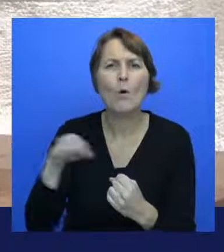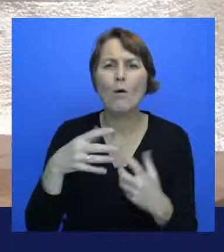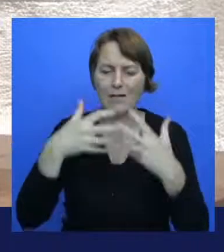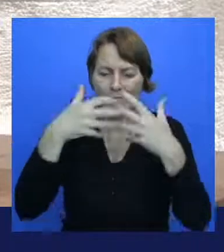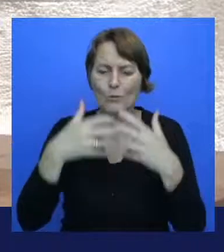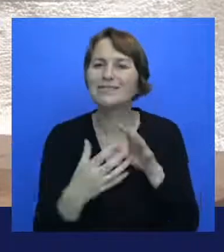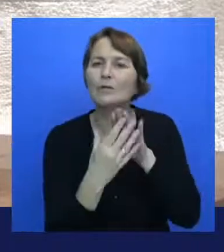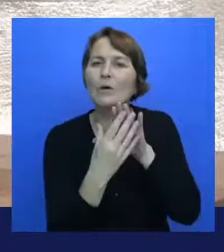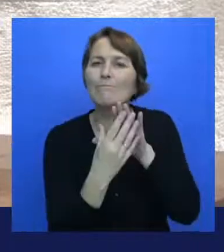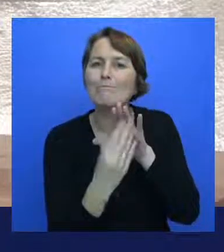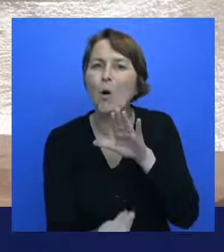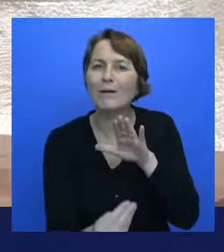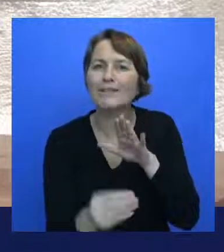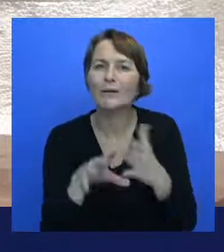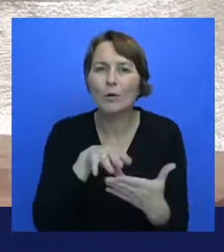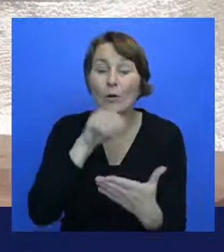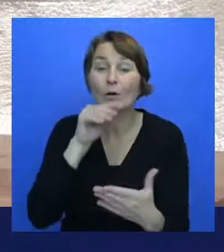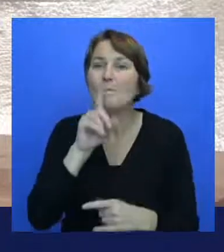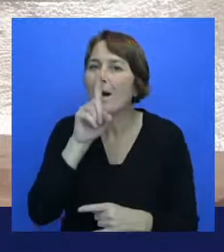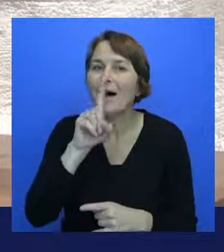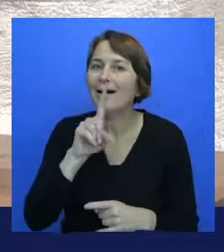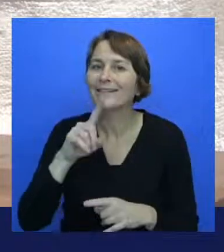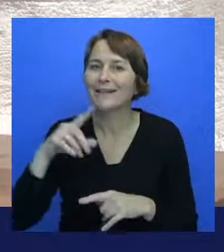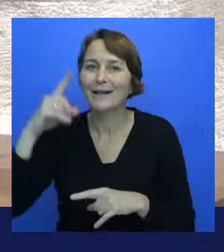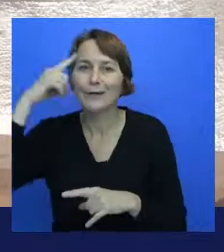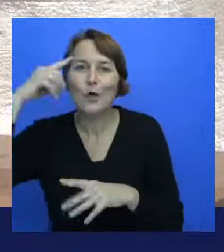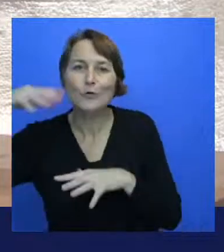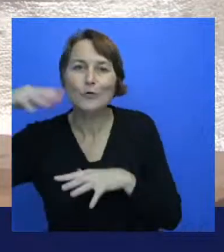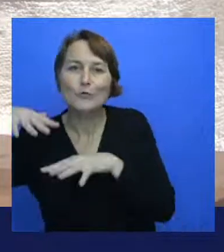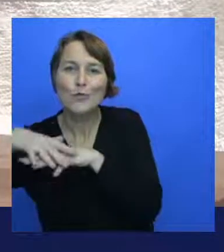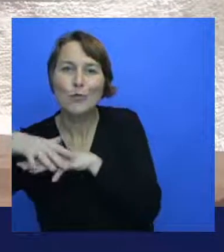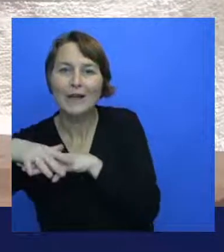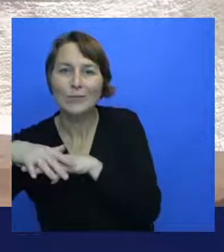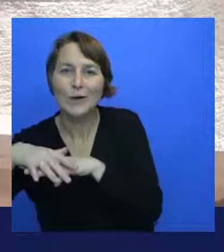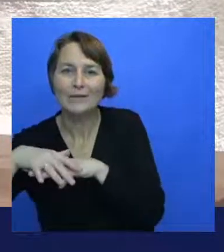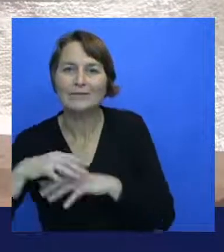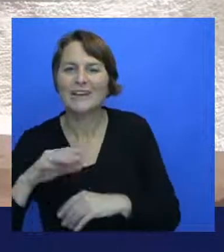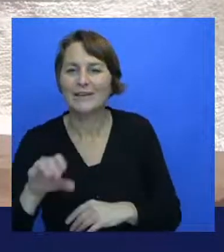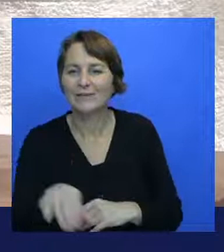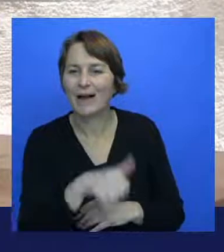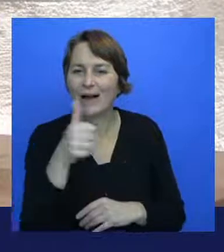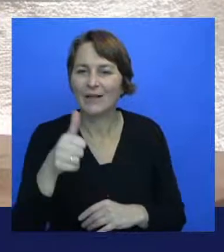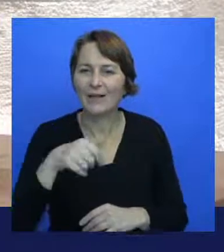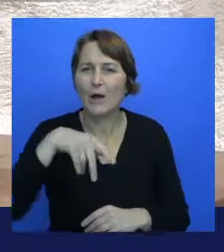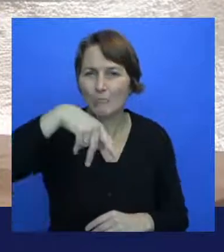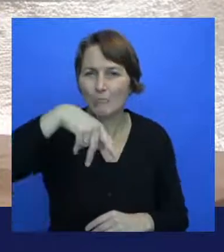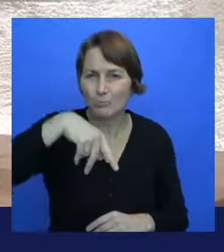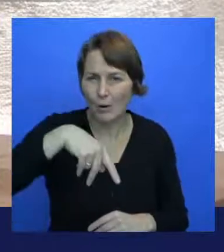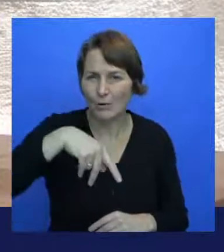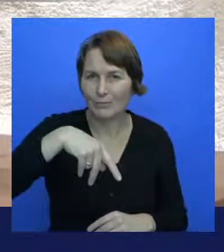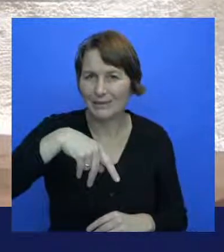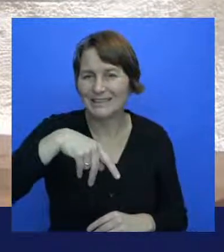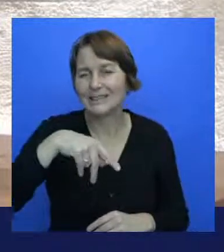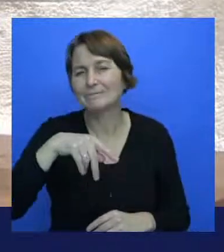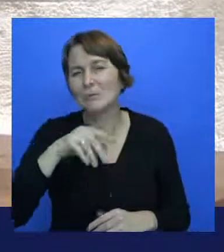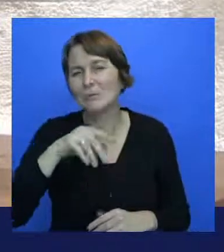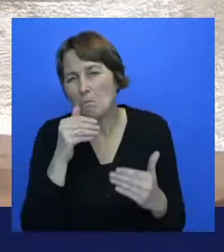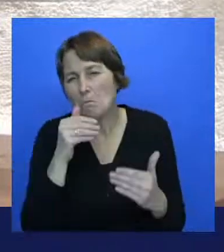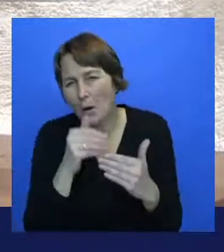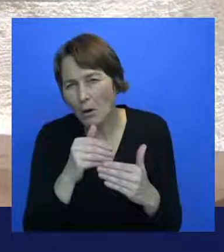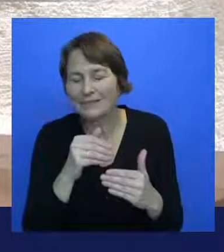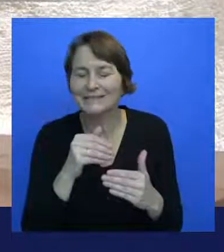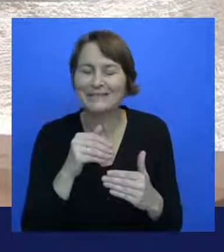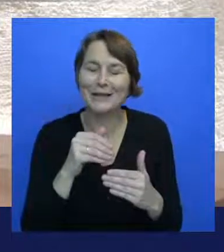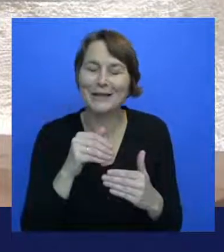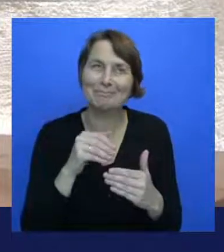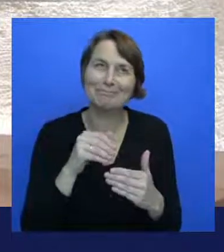for the neural networks. Like there's something called Pac Learning, which stands for probably approximately correct, where you can tell